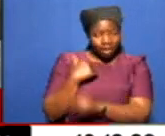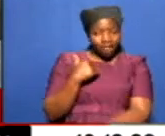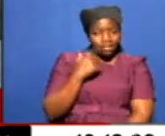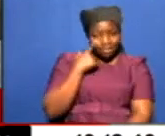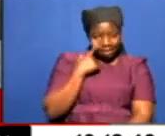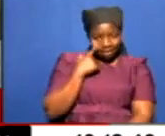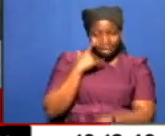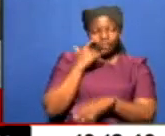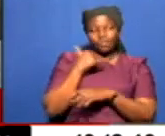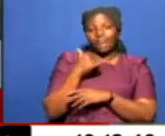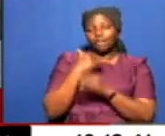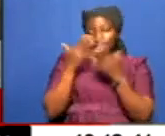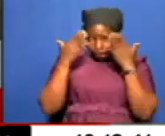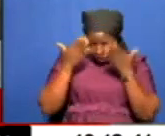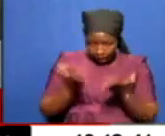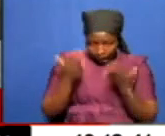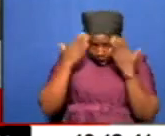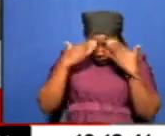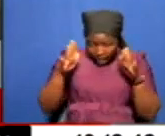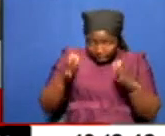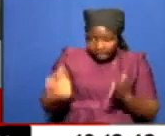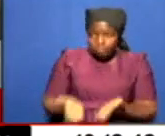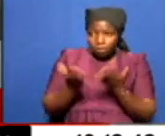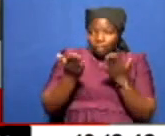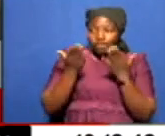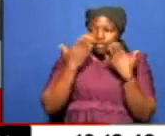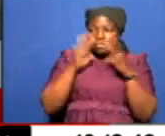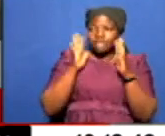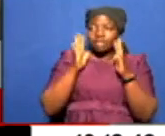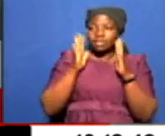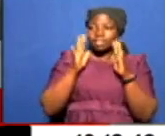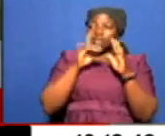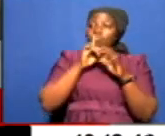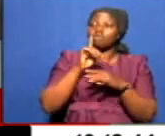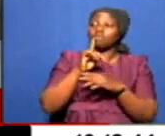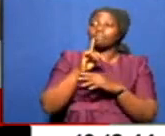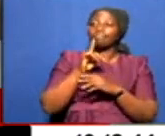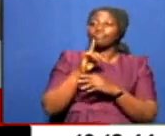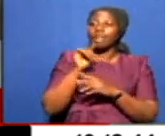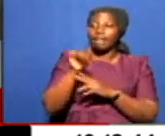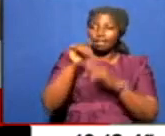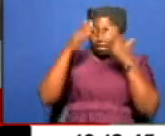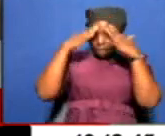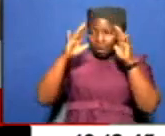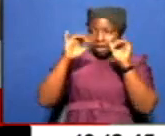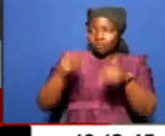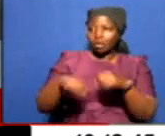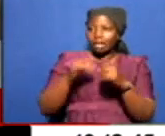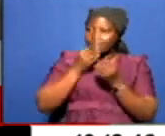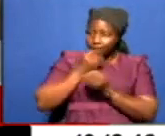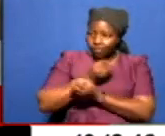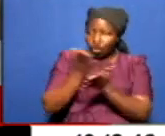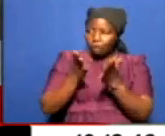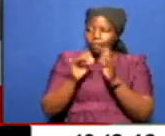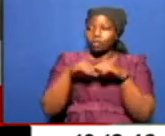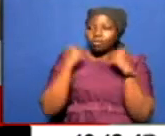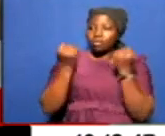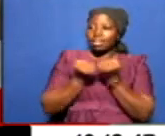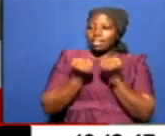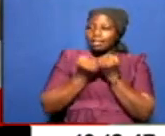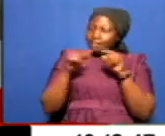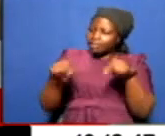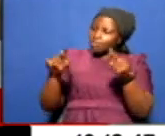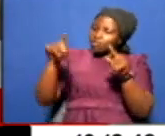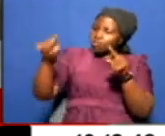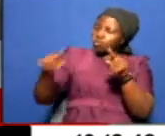awareness, because in this awareness, we also tell the larger society what to do in case of a